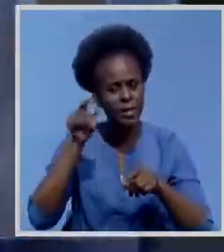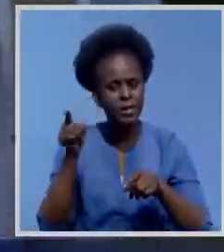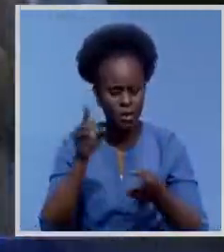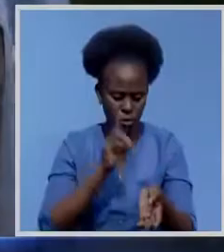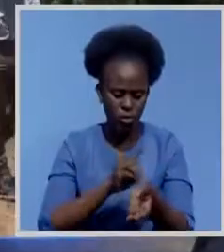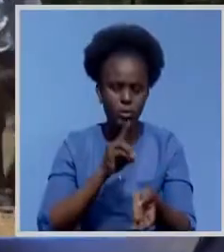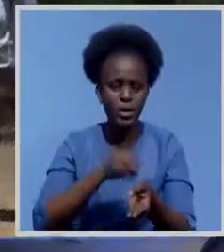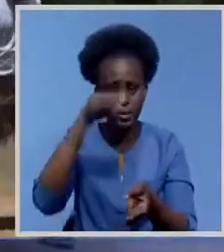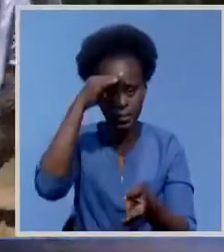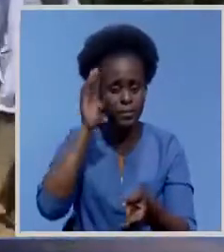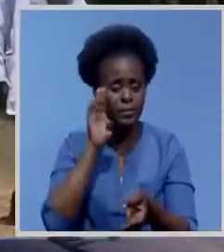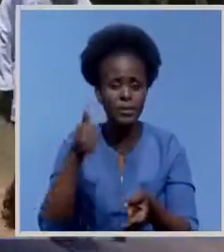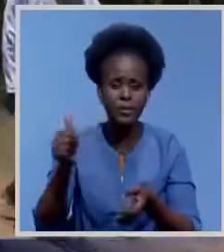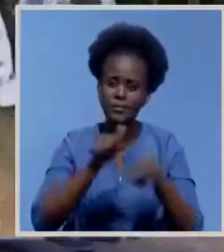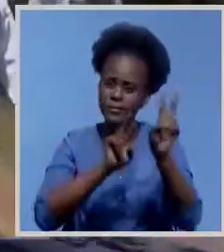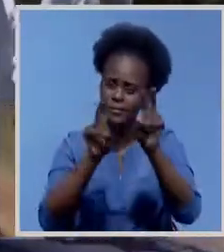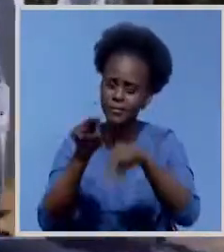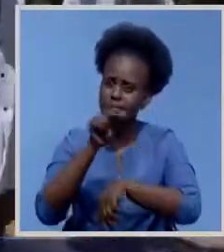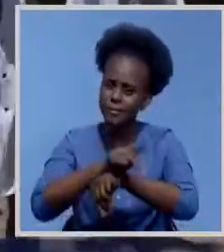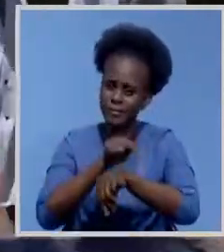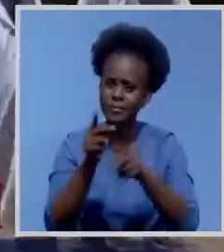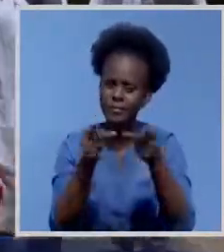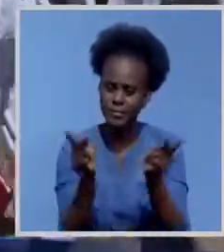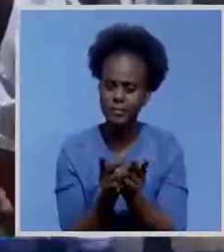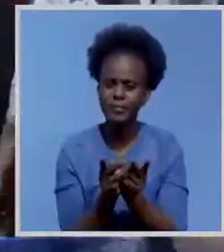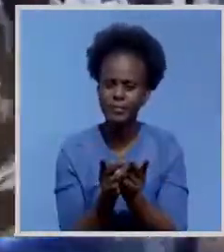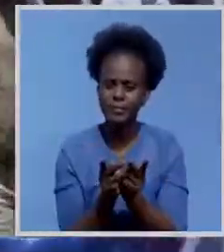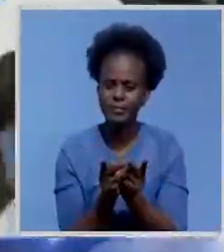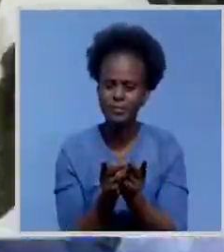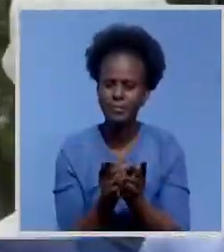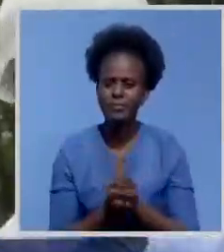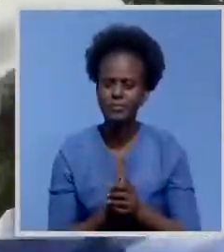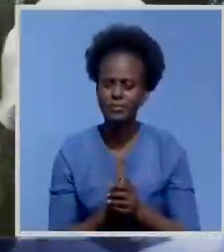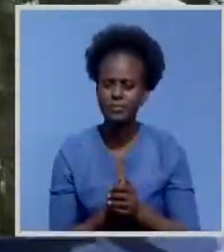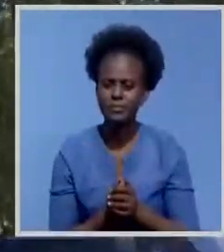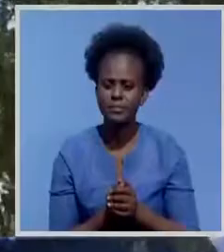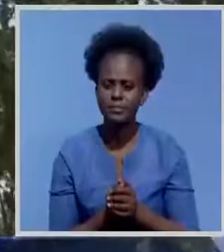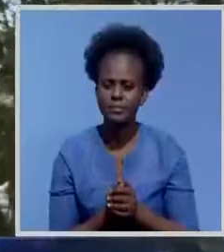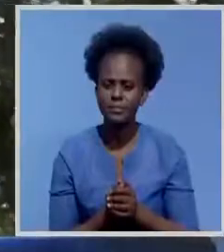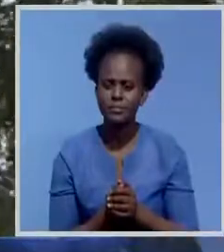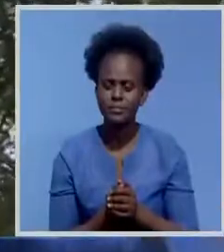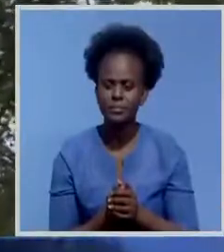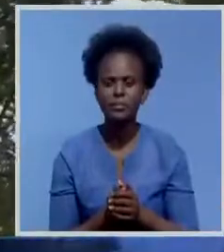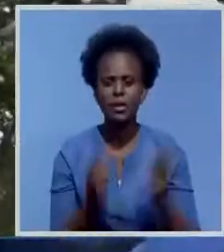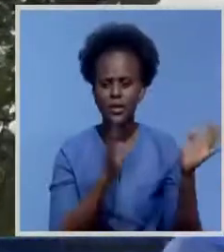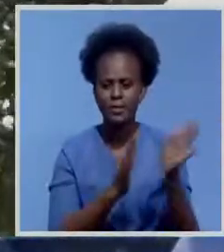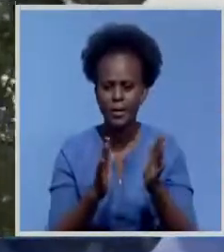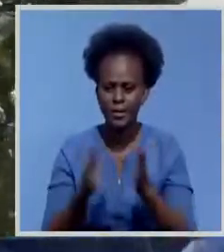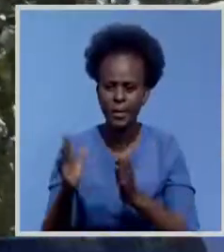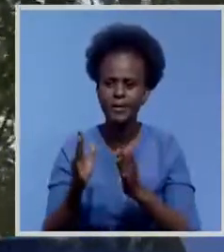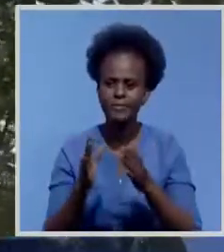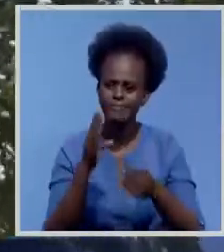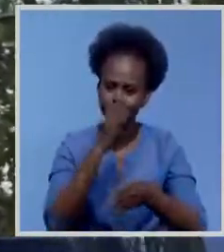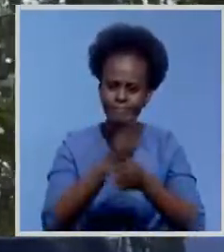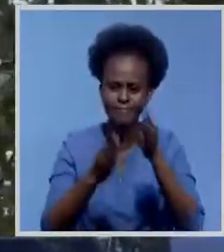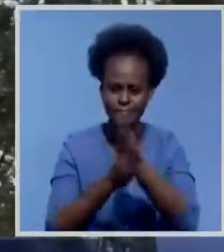Mushimba has inspected the project site. Computer manufacturing, we intend to put a plant